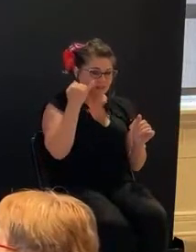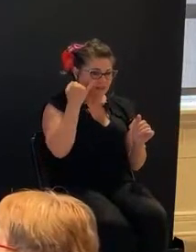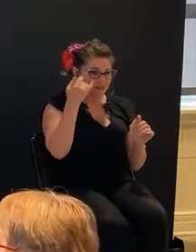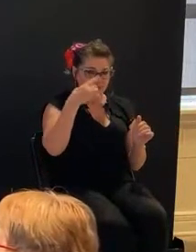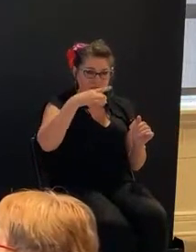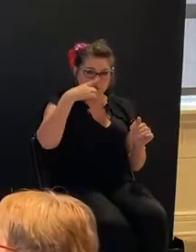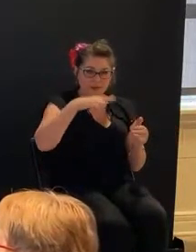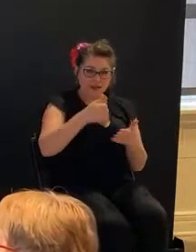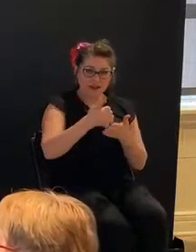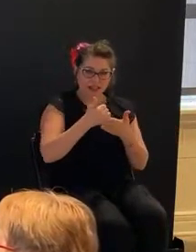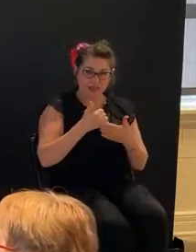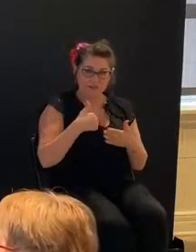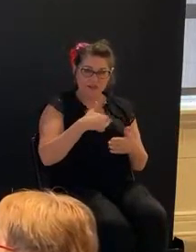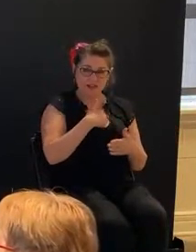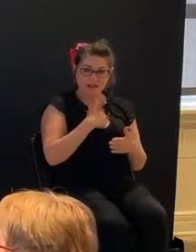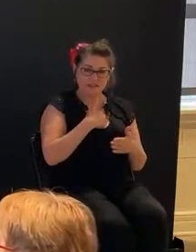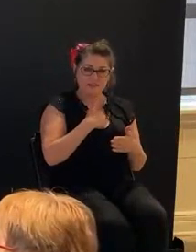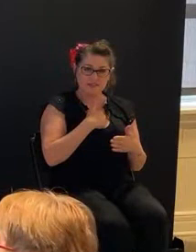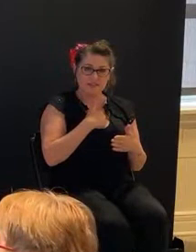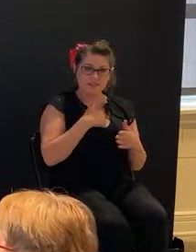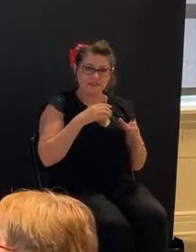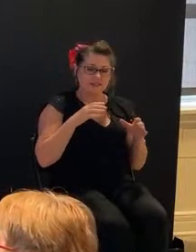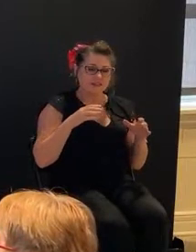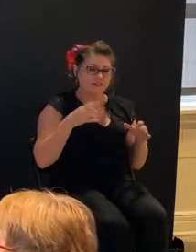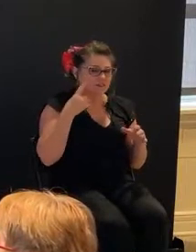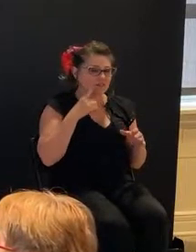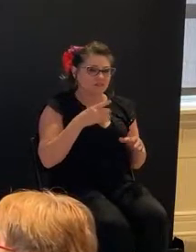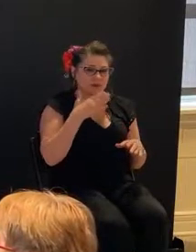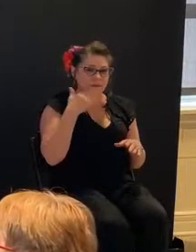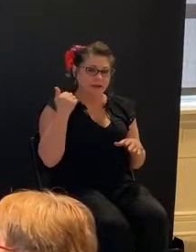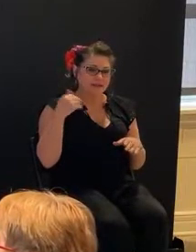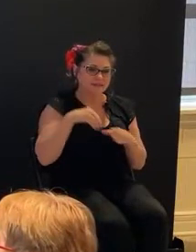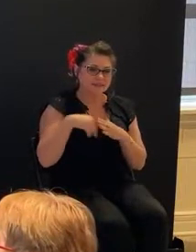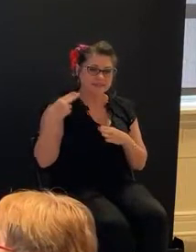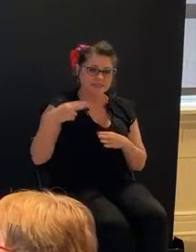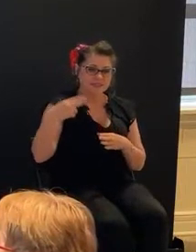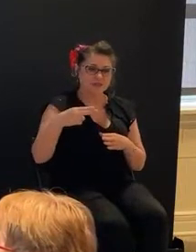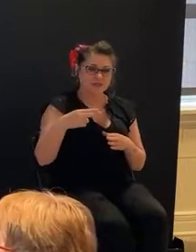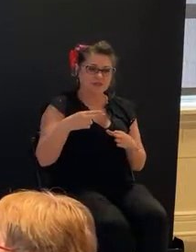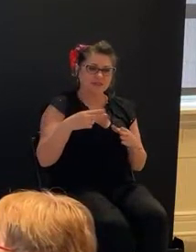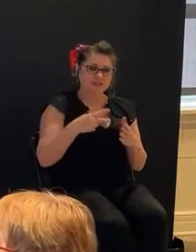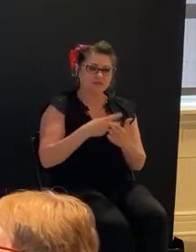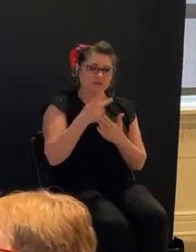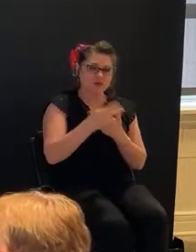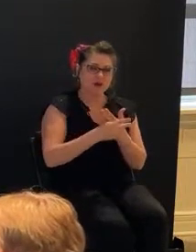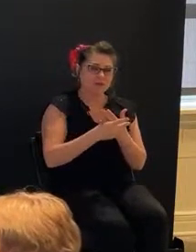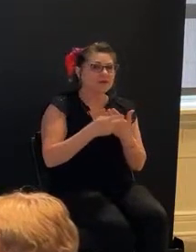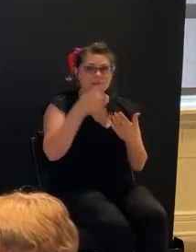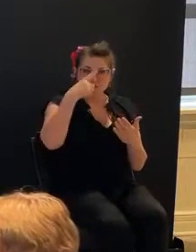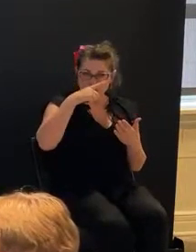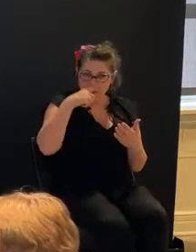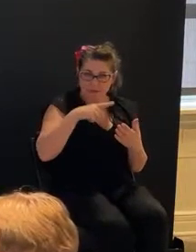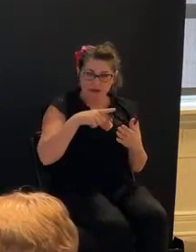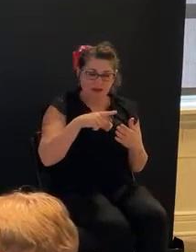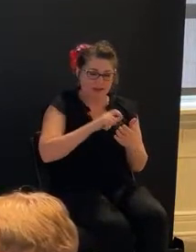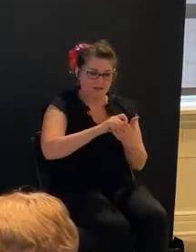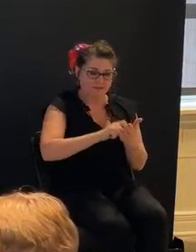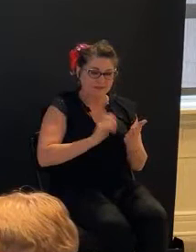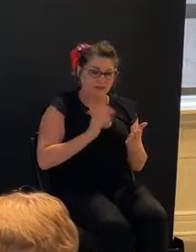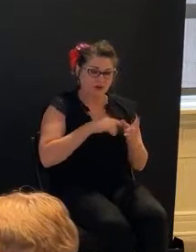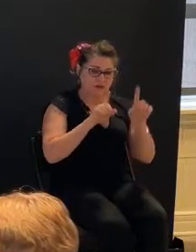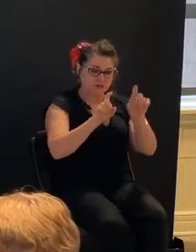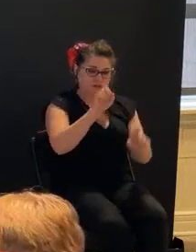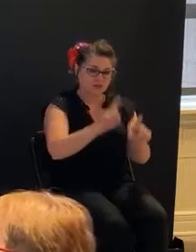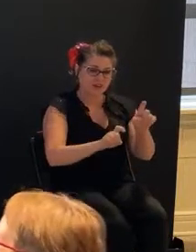do the best in history programming, it would be wonderful if you could take our survey. It will enter you to win a